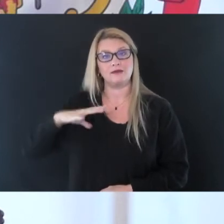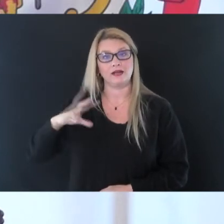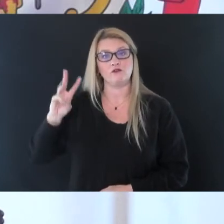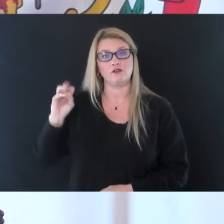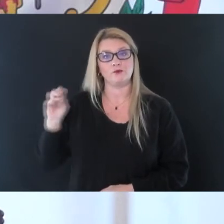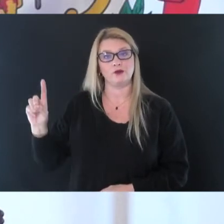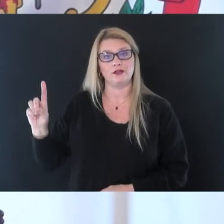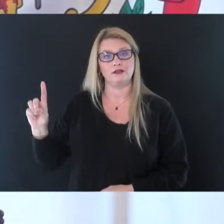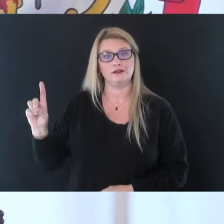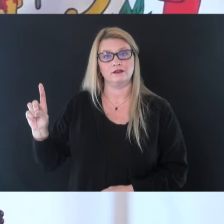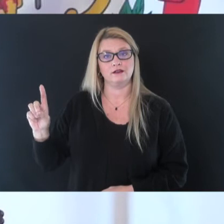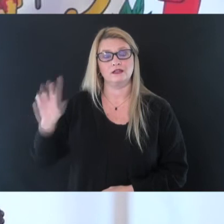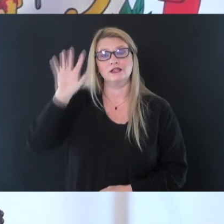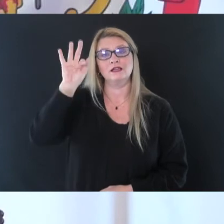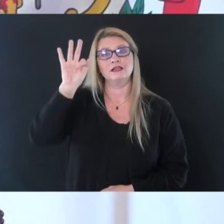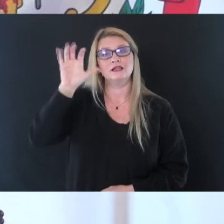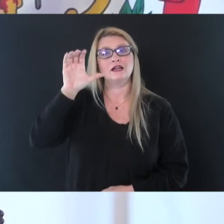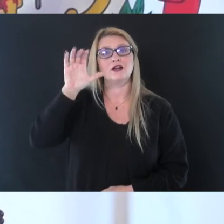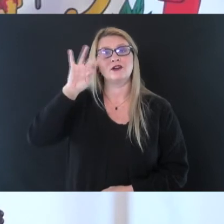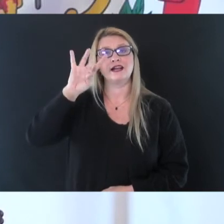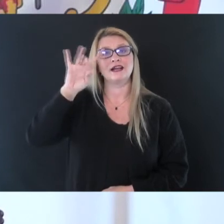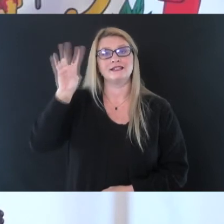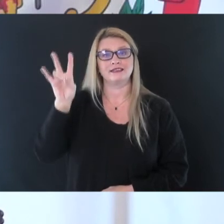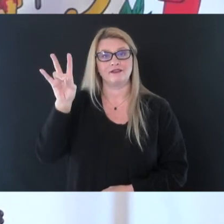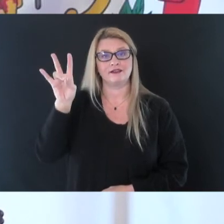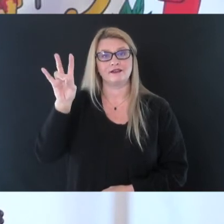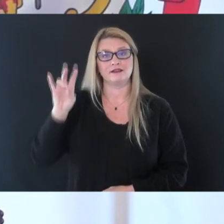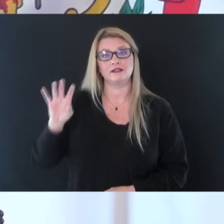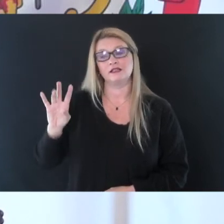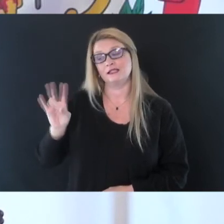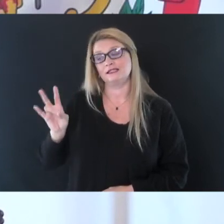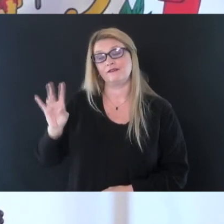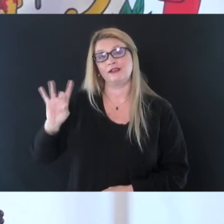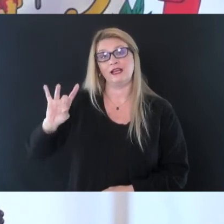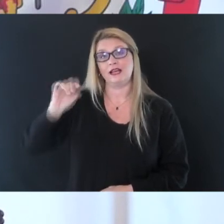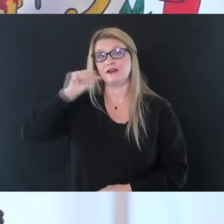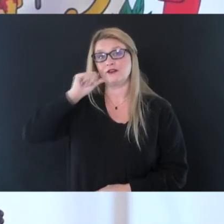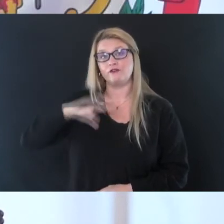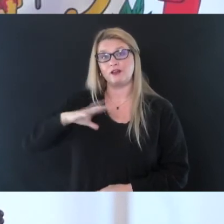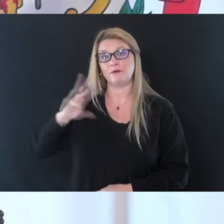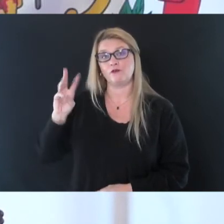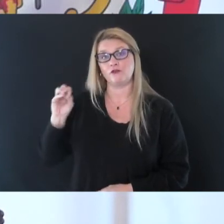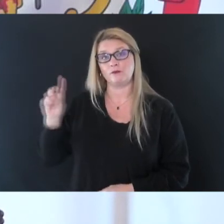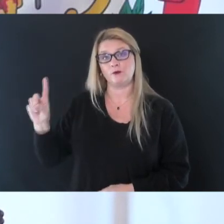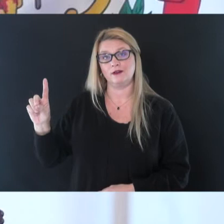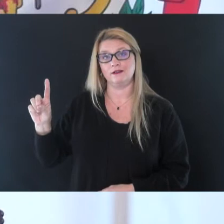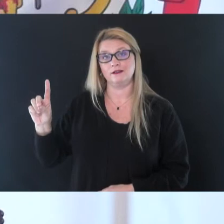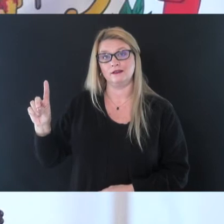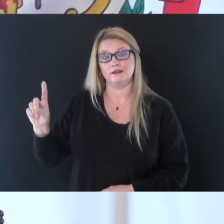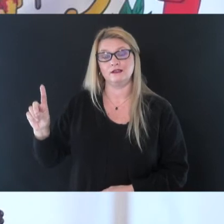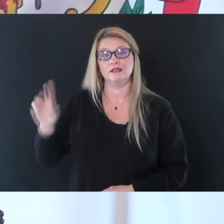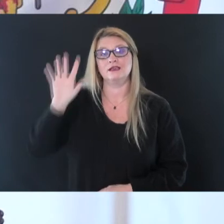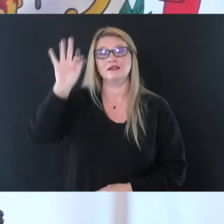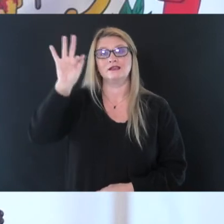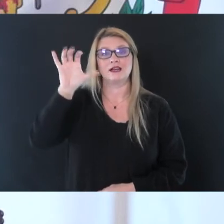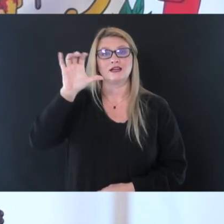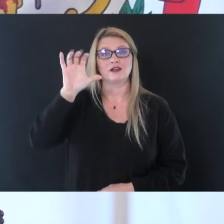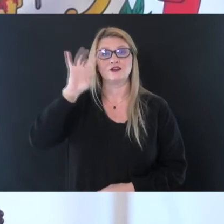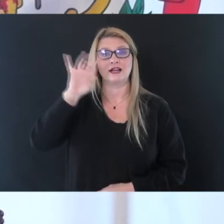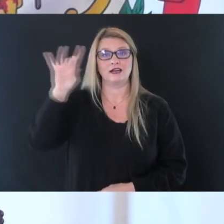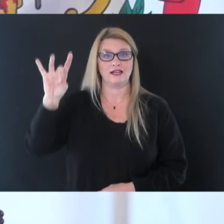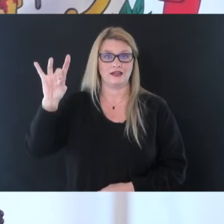County. Our 1987th death is a 78-year-old female from Wood County. Our